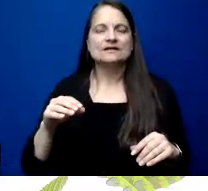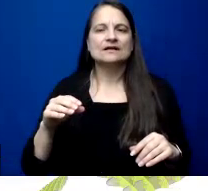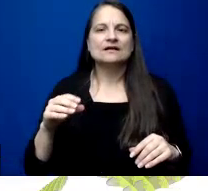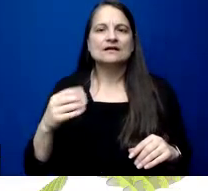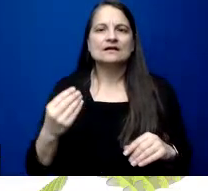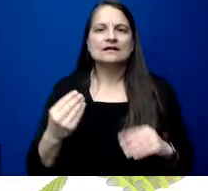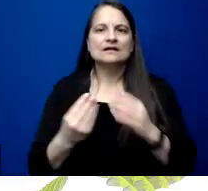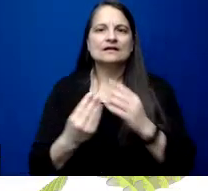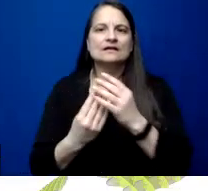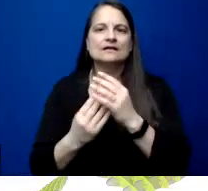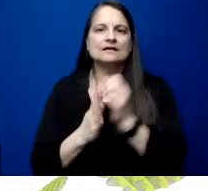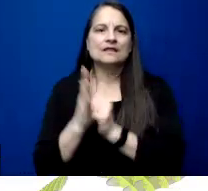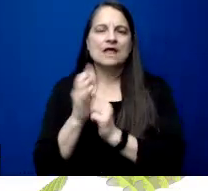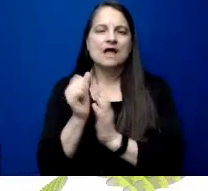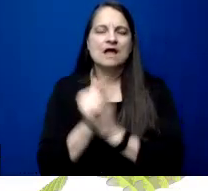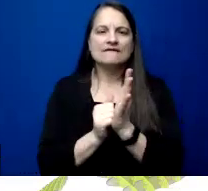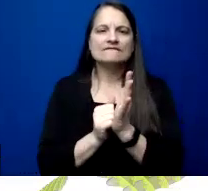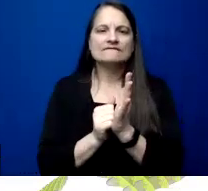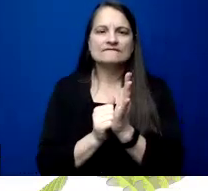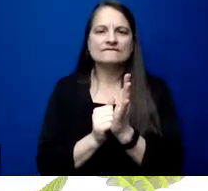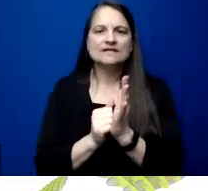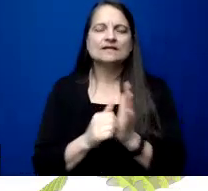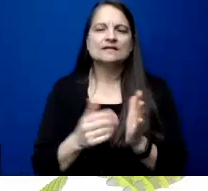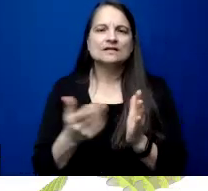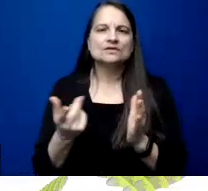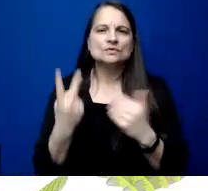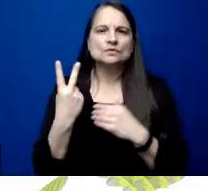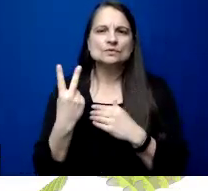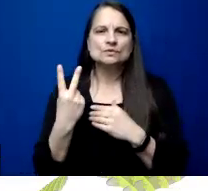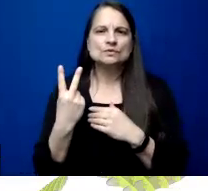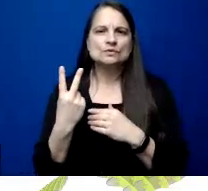one hand, both your hands you roll. There's two metal